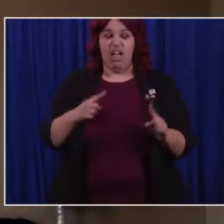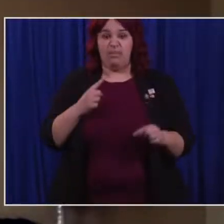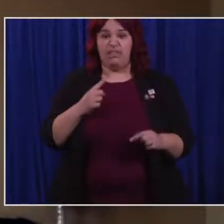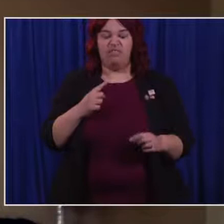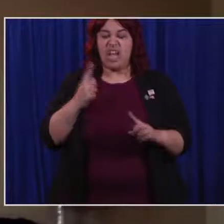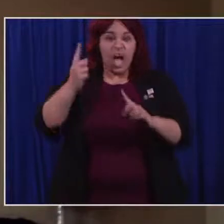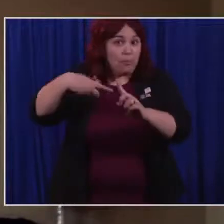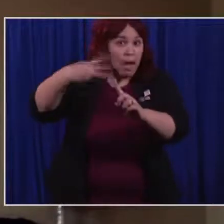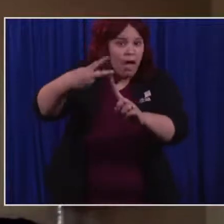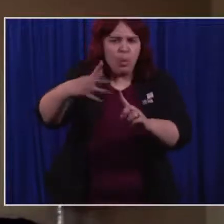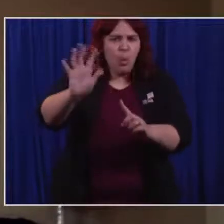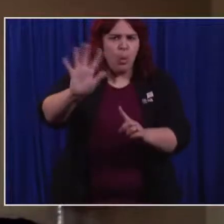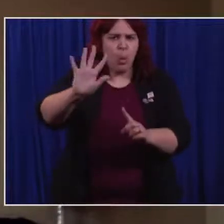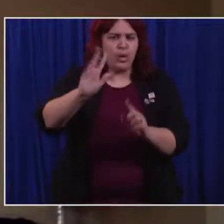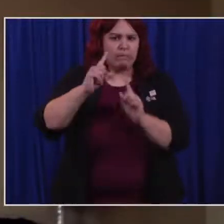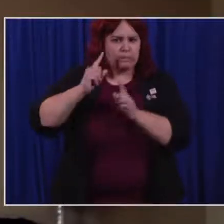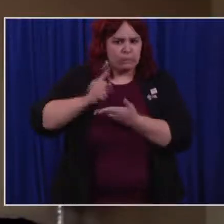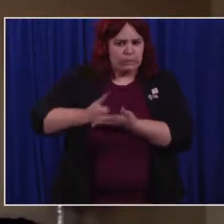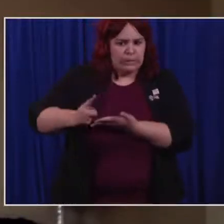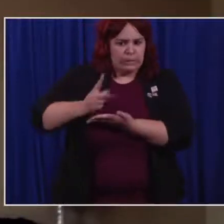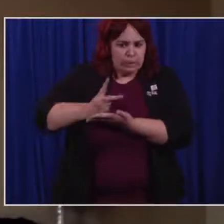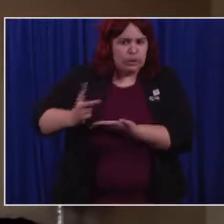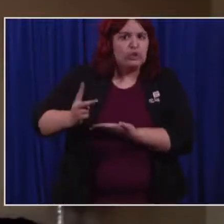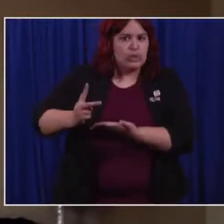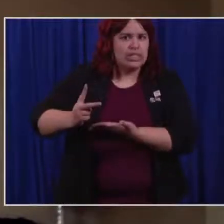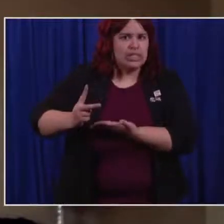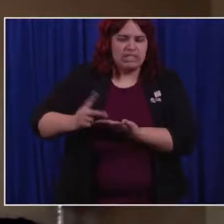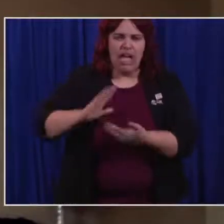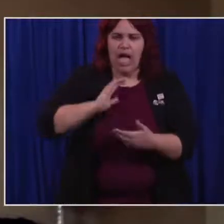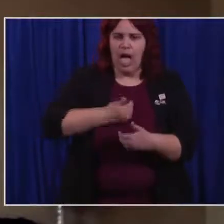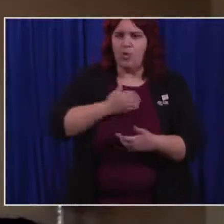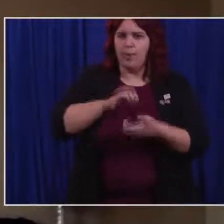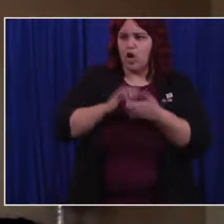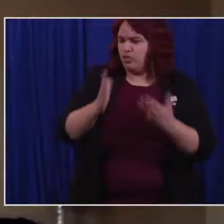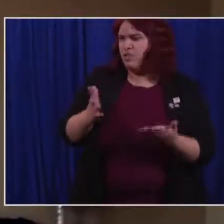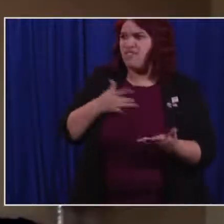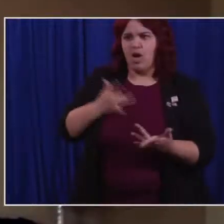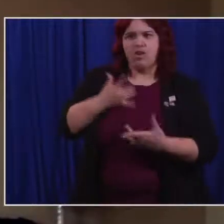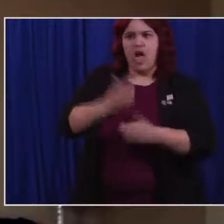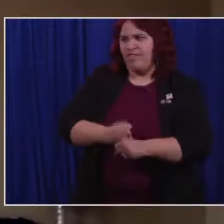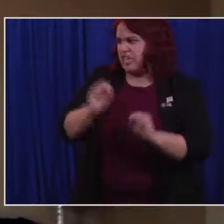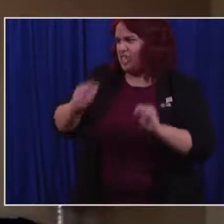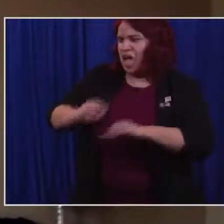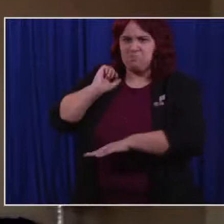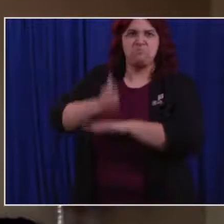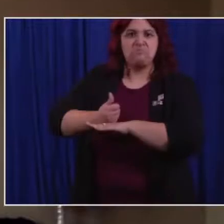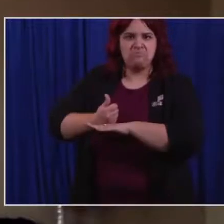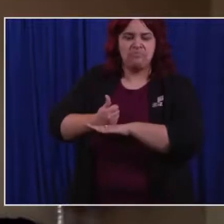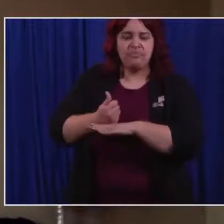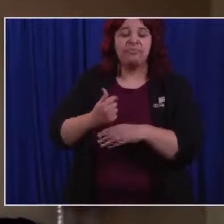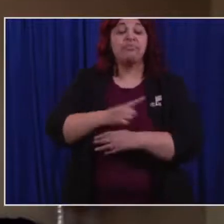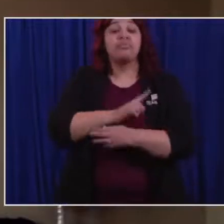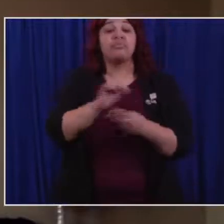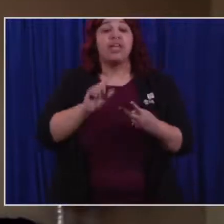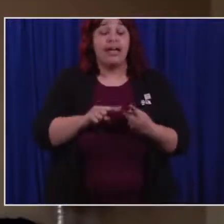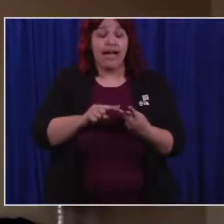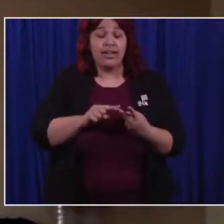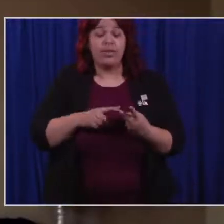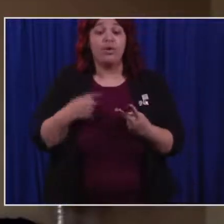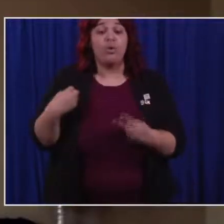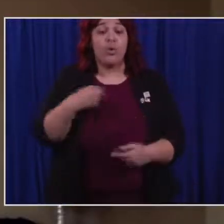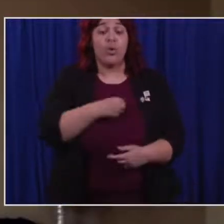couple weeks commitment that we have from our partners to do that. The other thing that we have is very short-term, solid deliverables